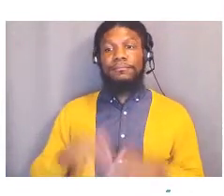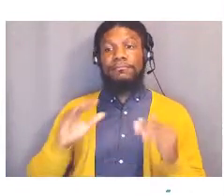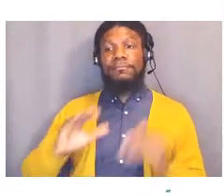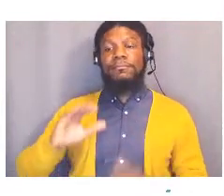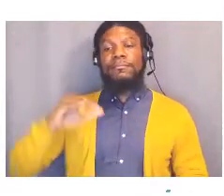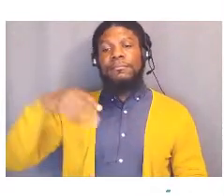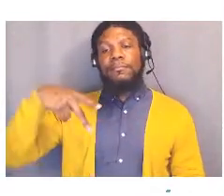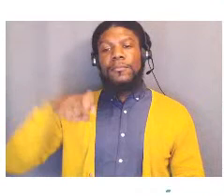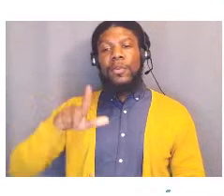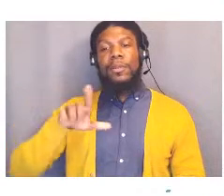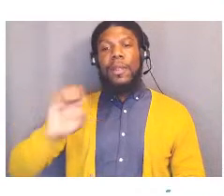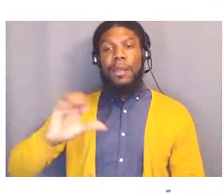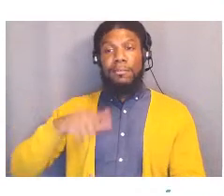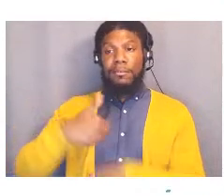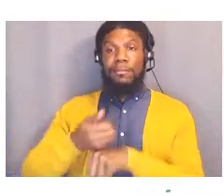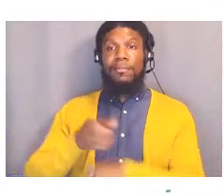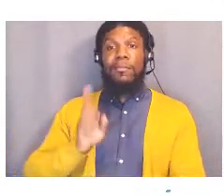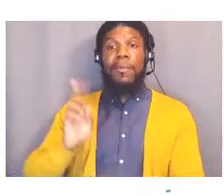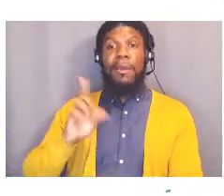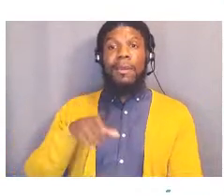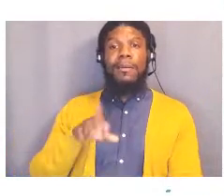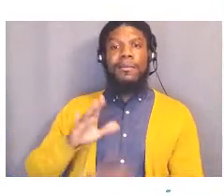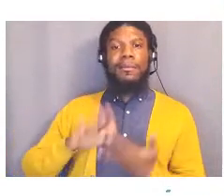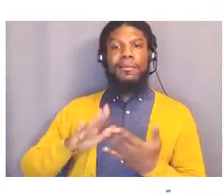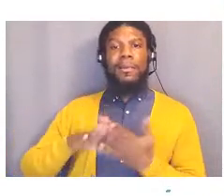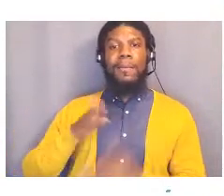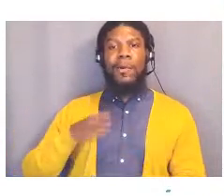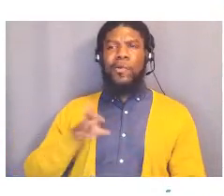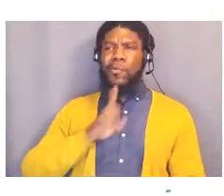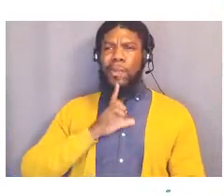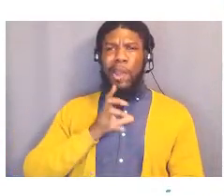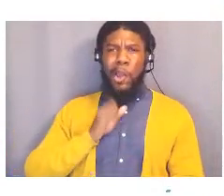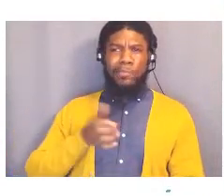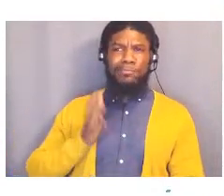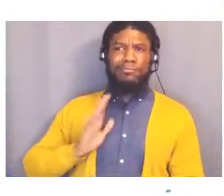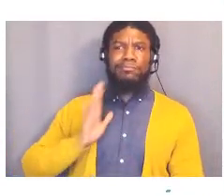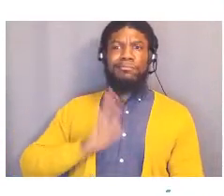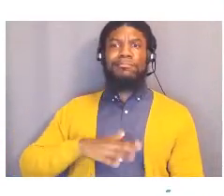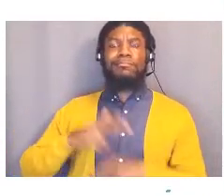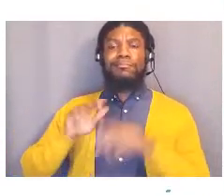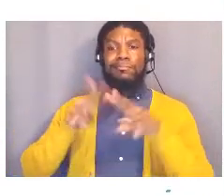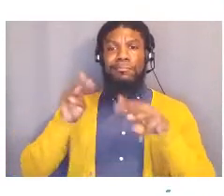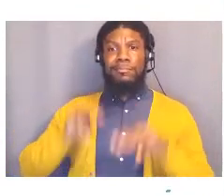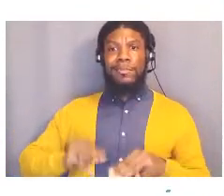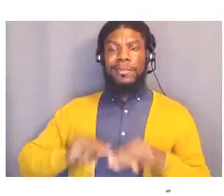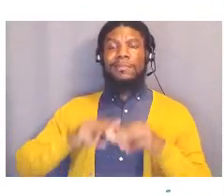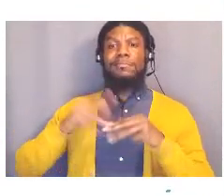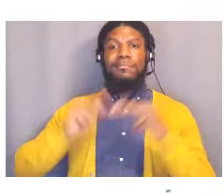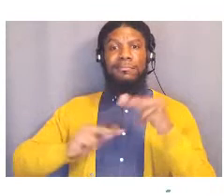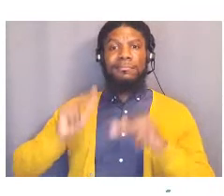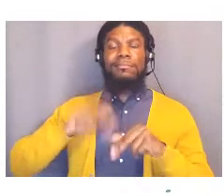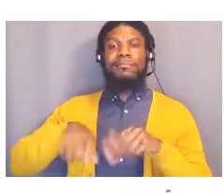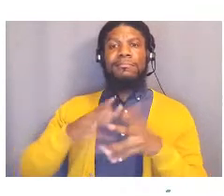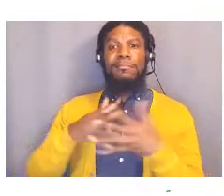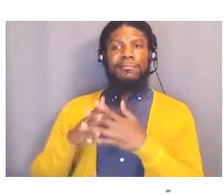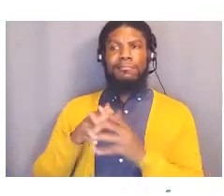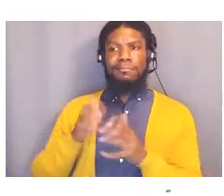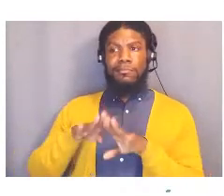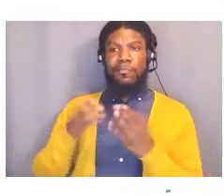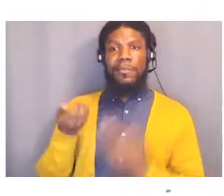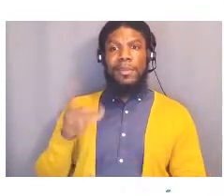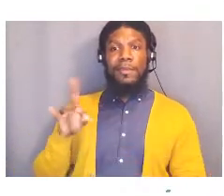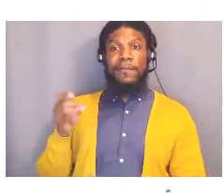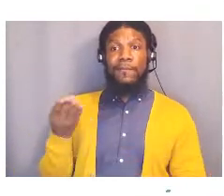based in downtown Baltimore in the oldest museum building in America, opened in 1814. After sitting vacant for nearly